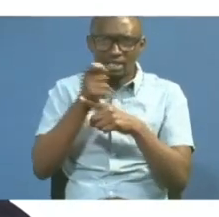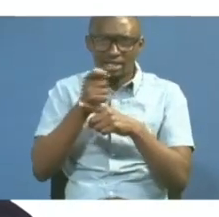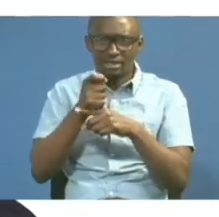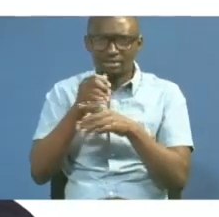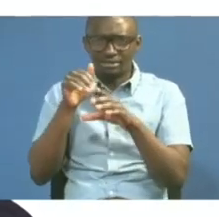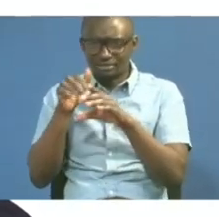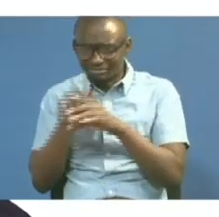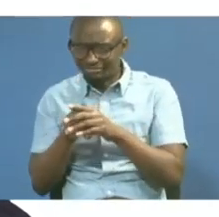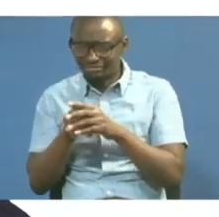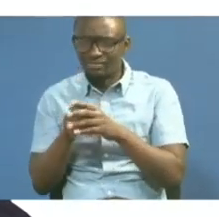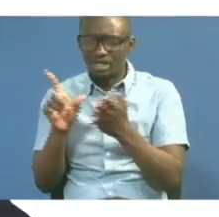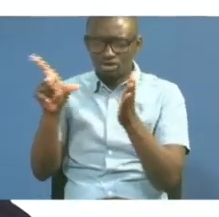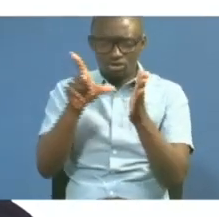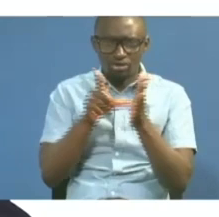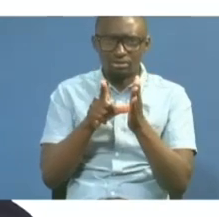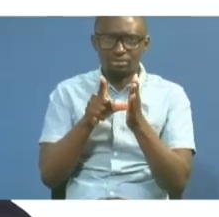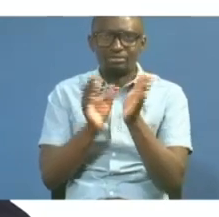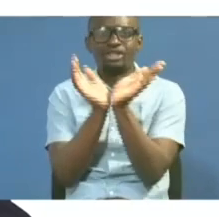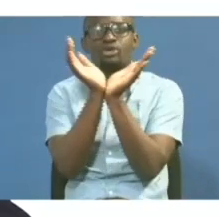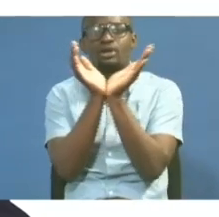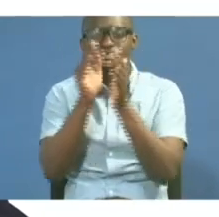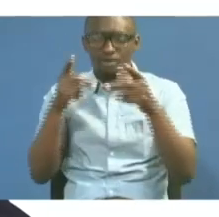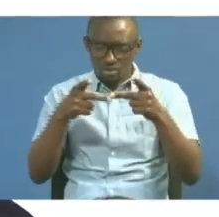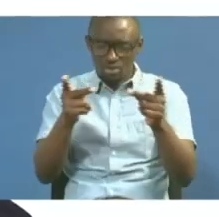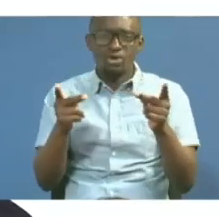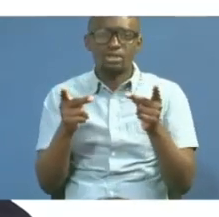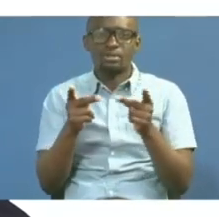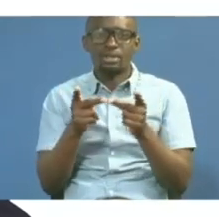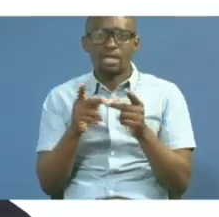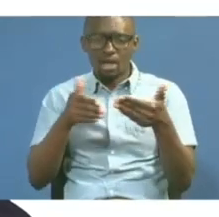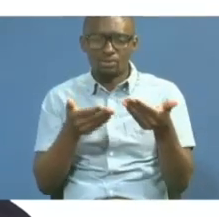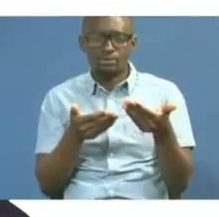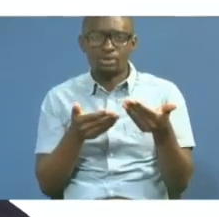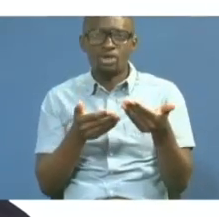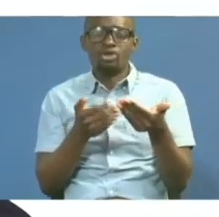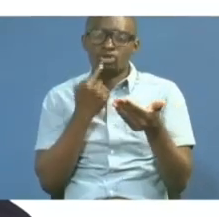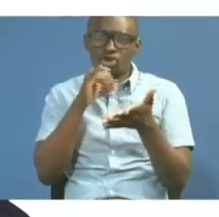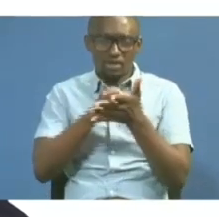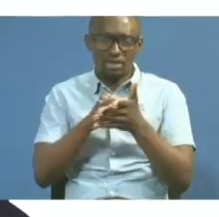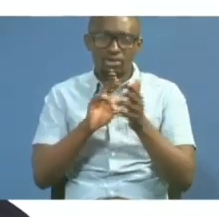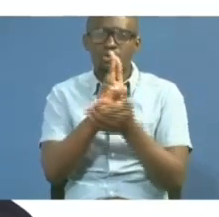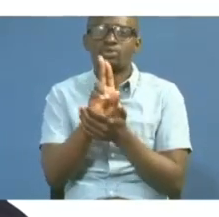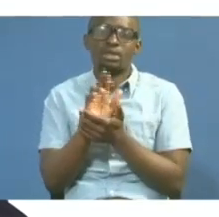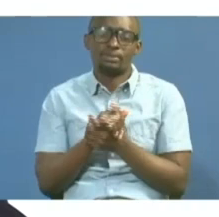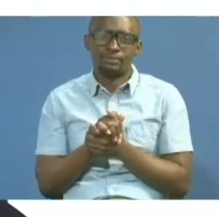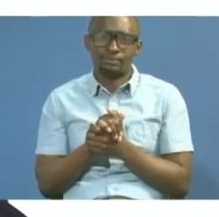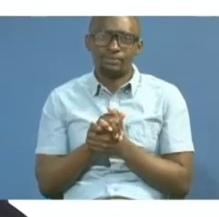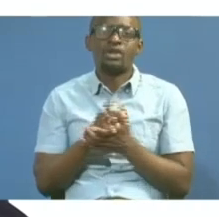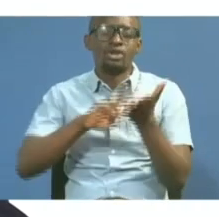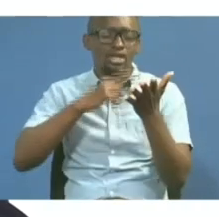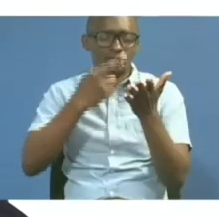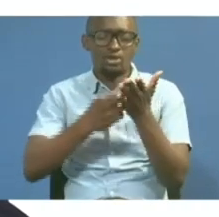to allocate different land uses on geographical space in such a way that you optimally utilize